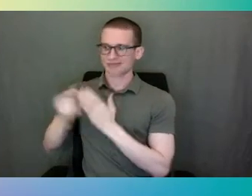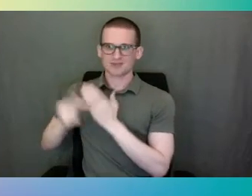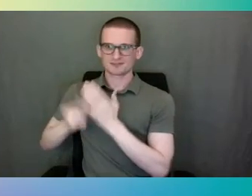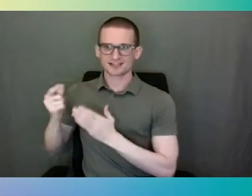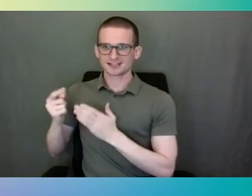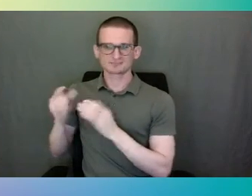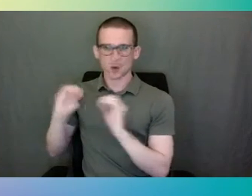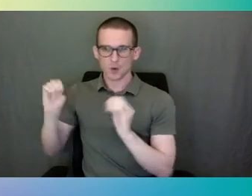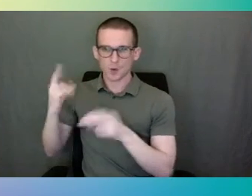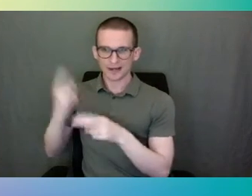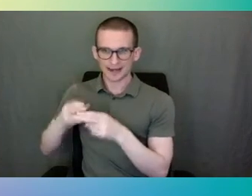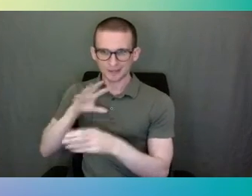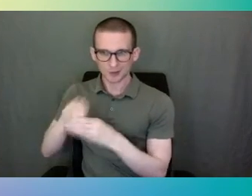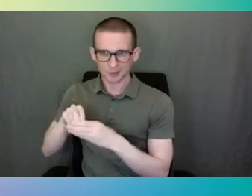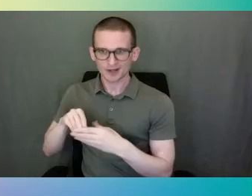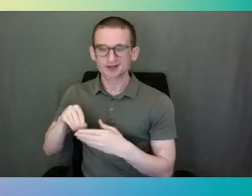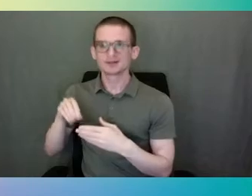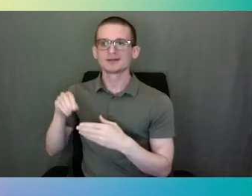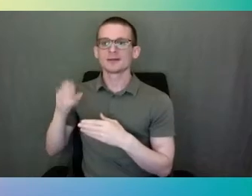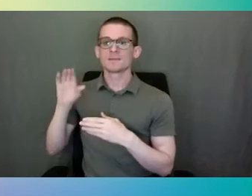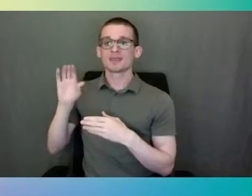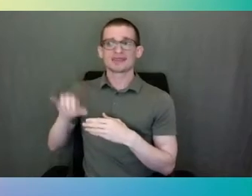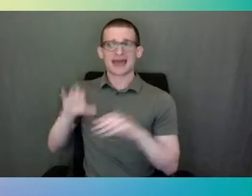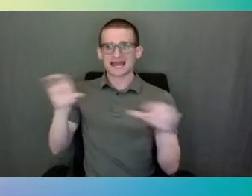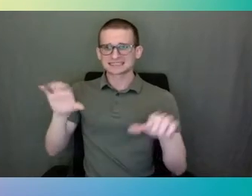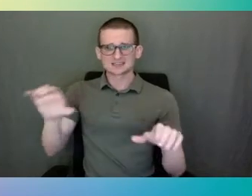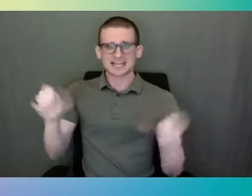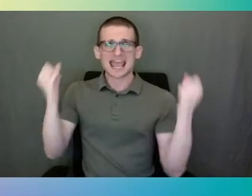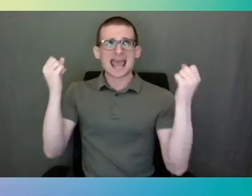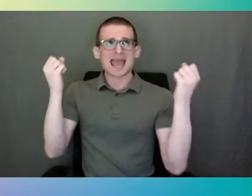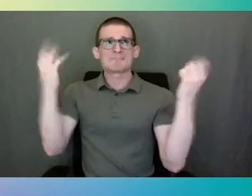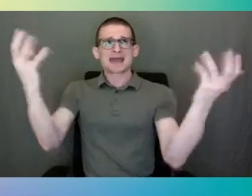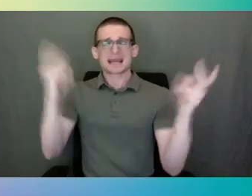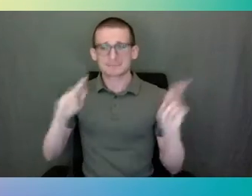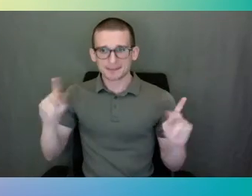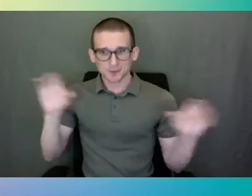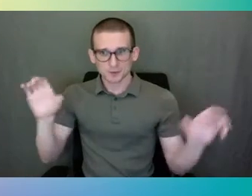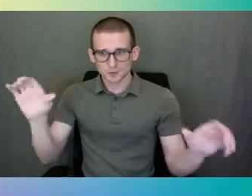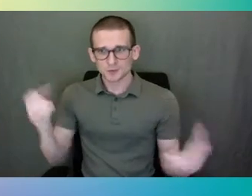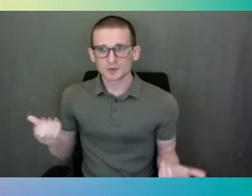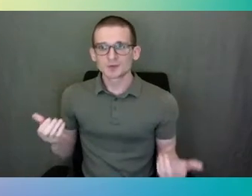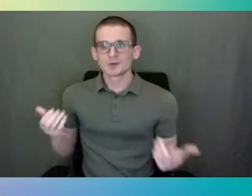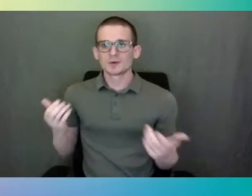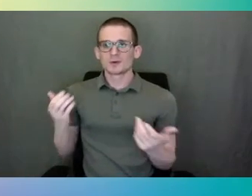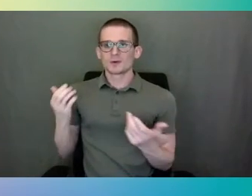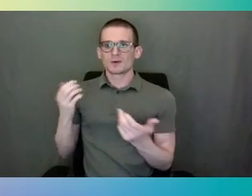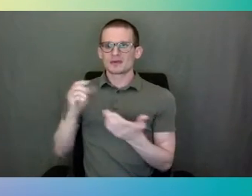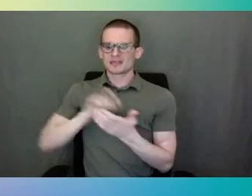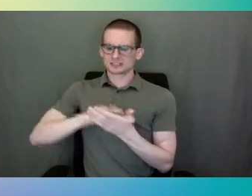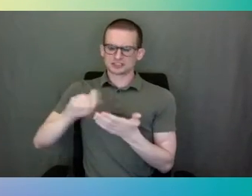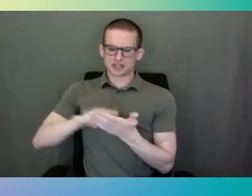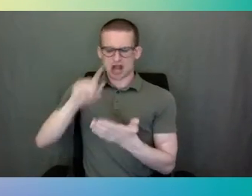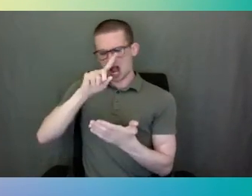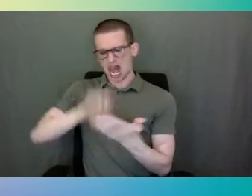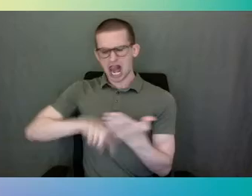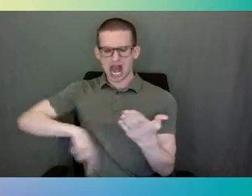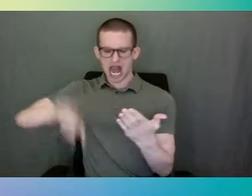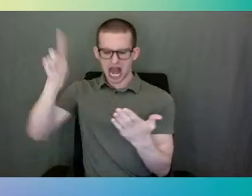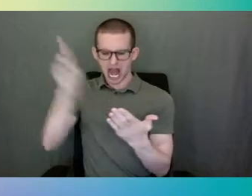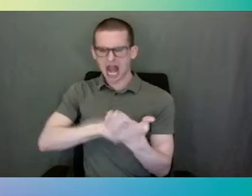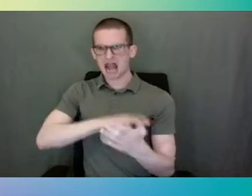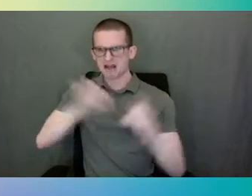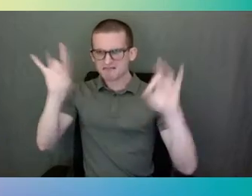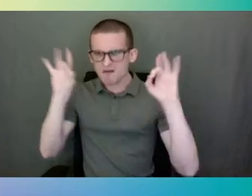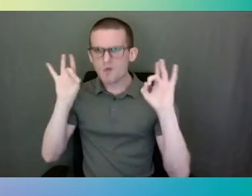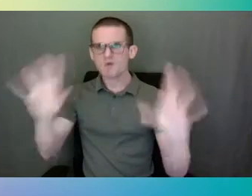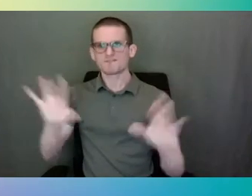that so many people had done and making this abominable, deviant action. Nobody